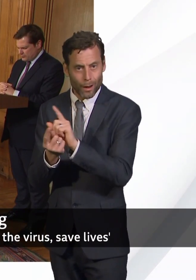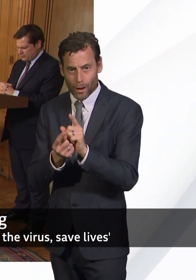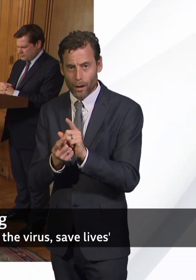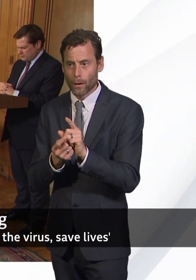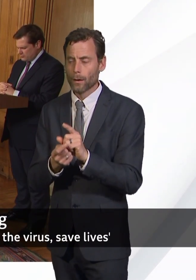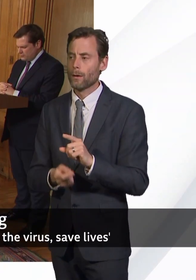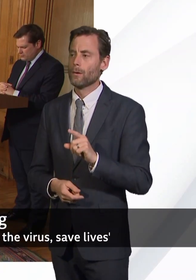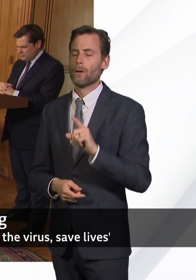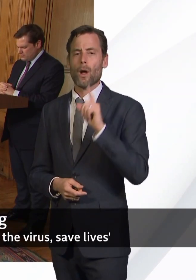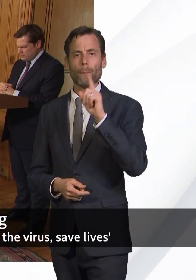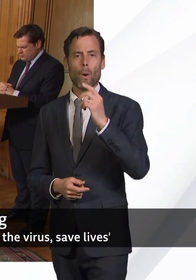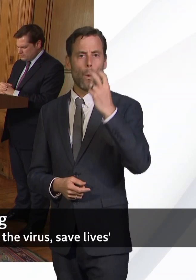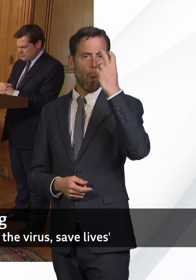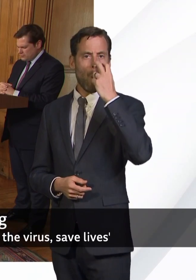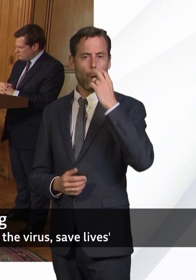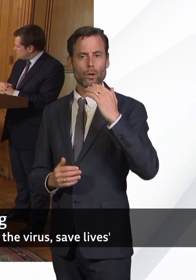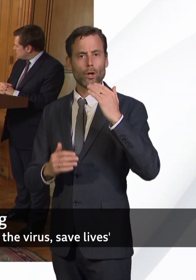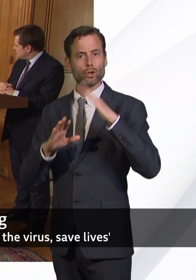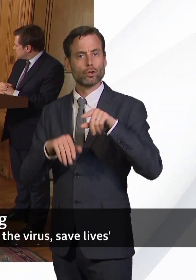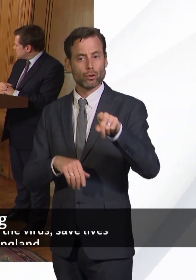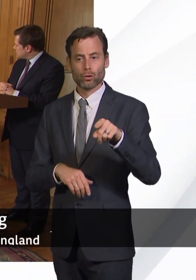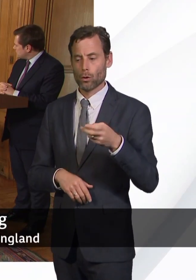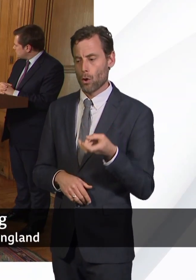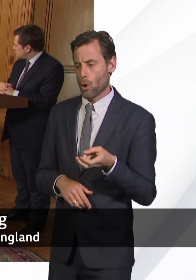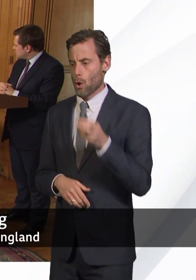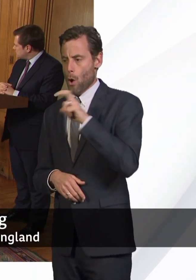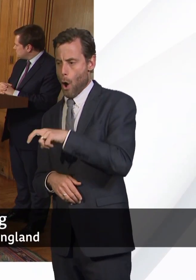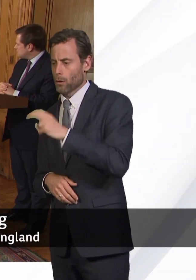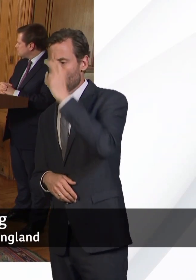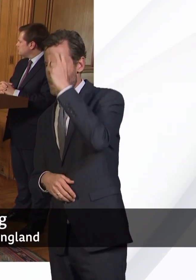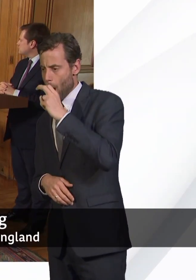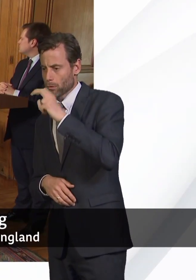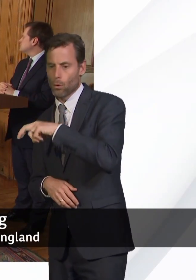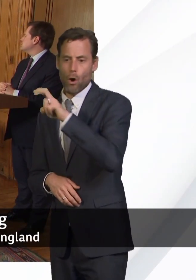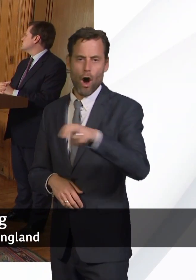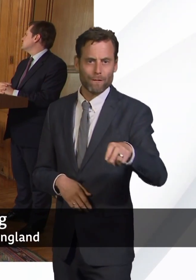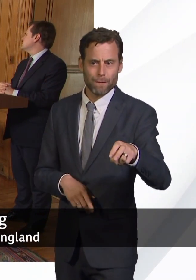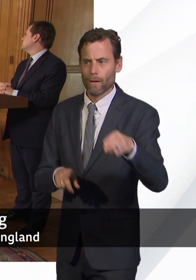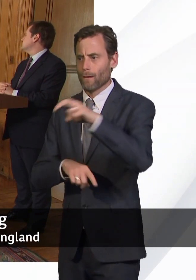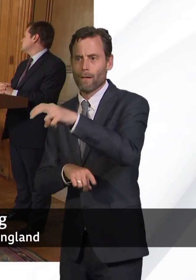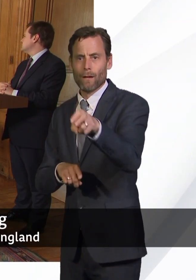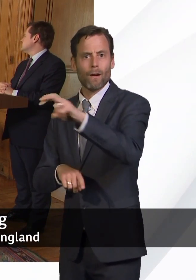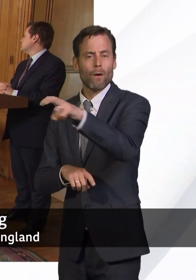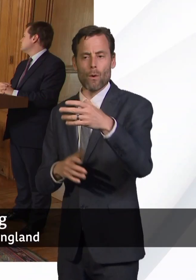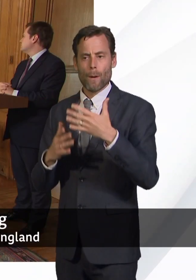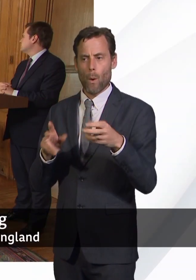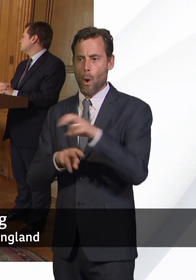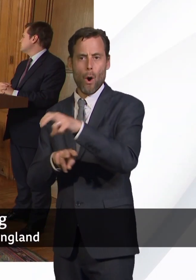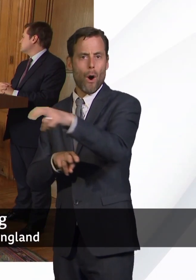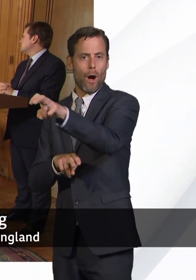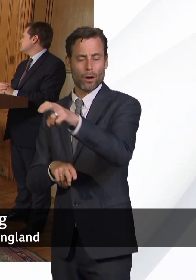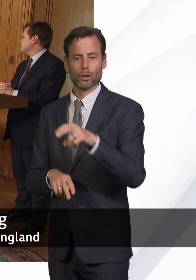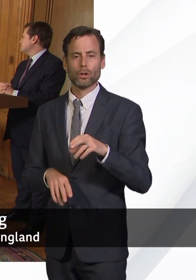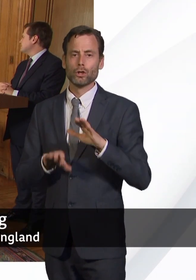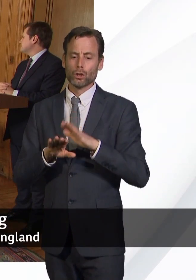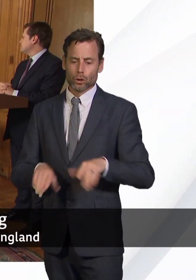across boundaries, using a lot of public transport, that sort of thing. So I think there are other great opportunities here as well. There are really